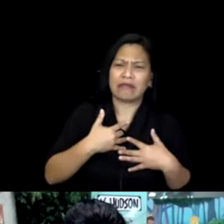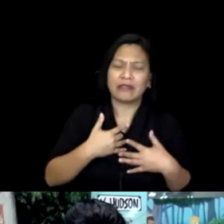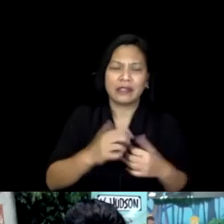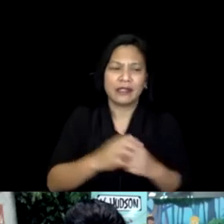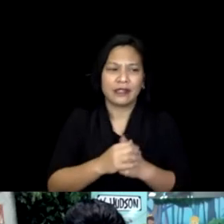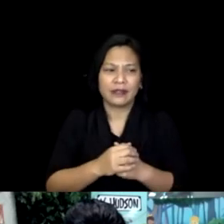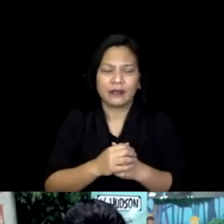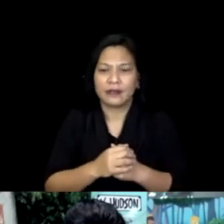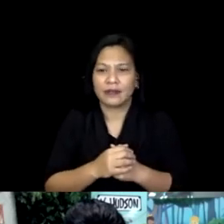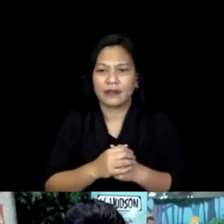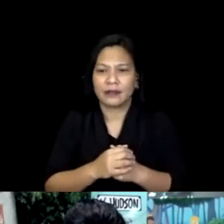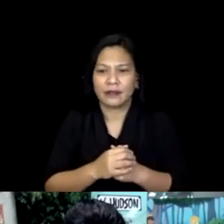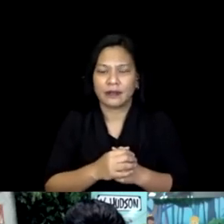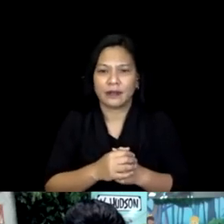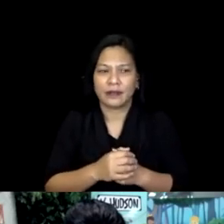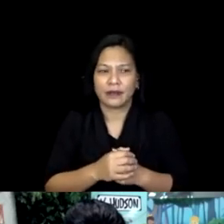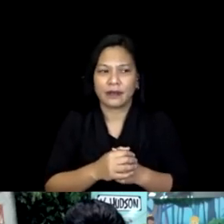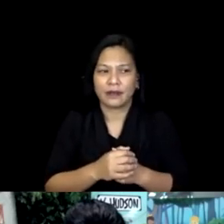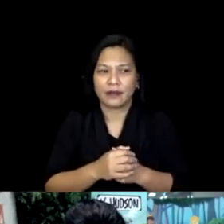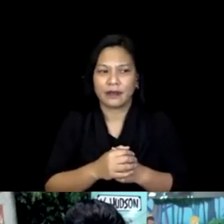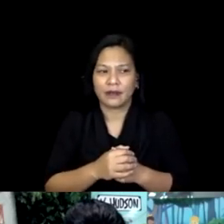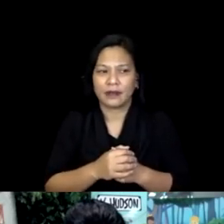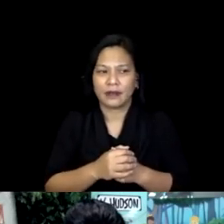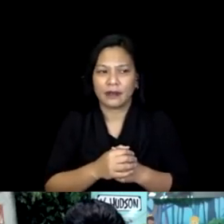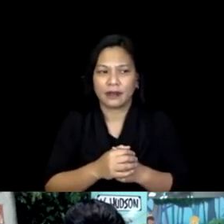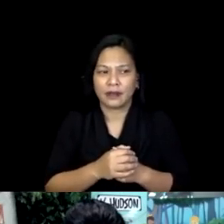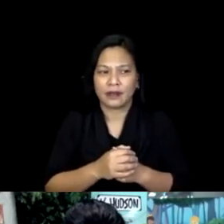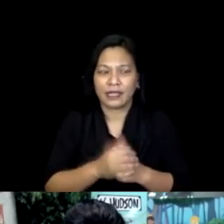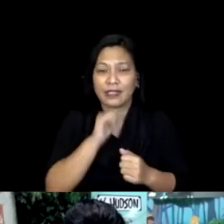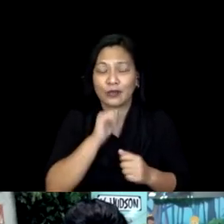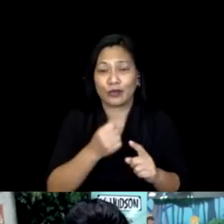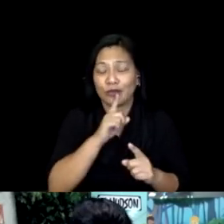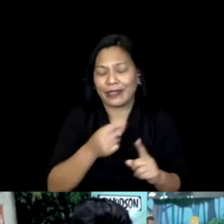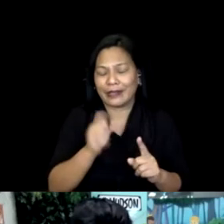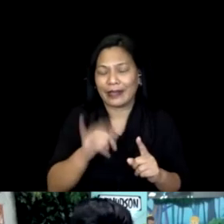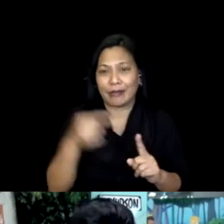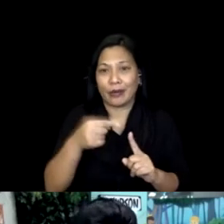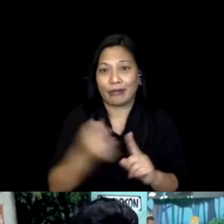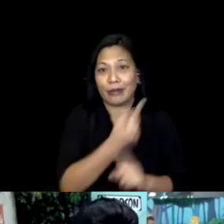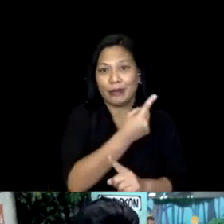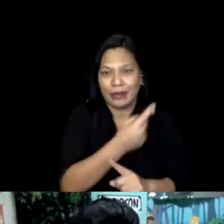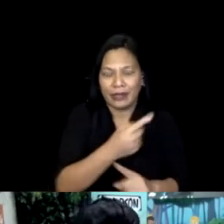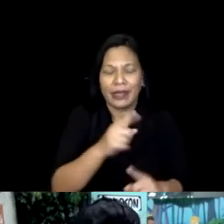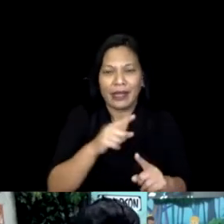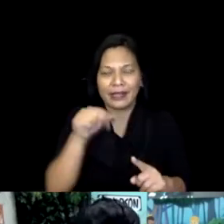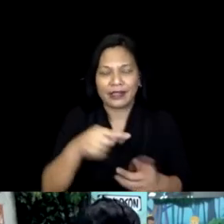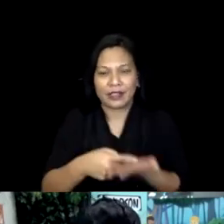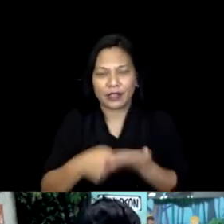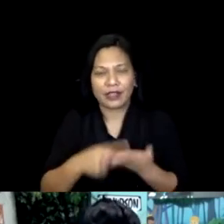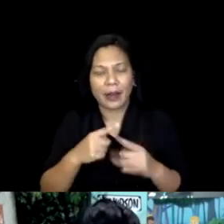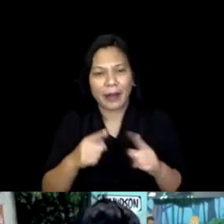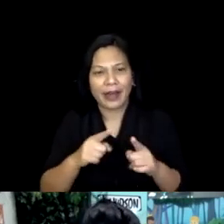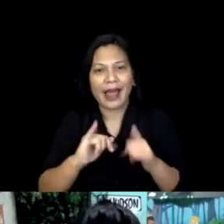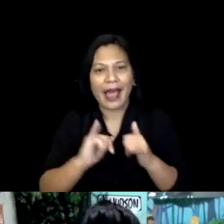So that has nothing to do with this conversation, but yeah, it matters. Your images matter. What